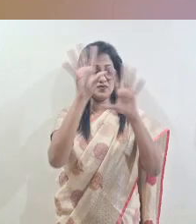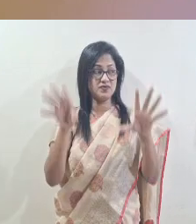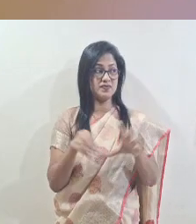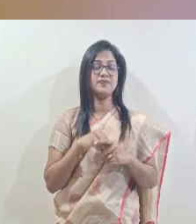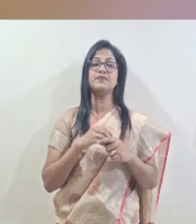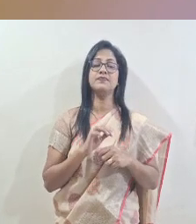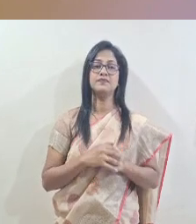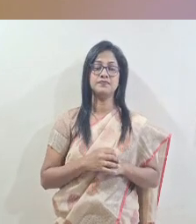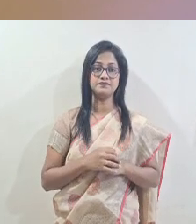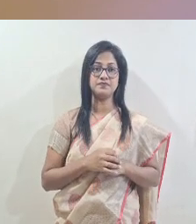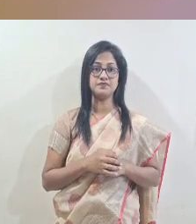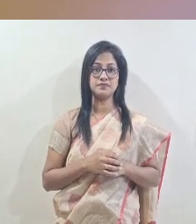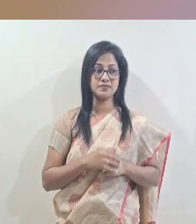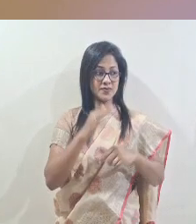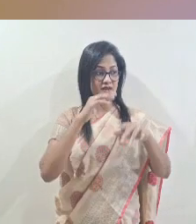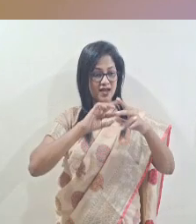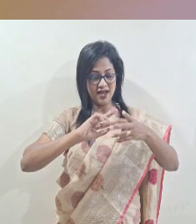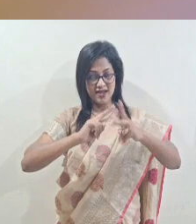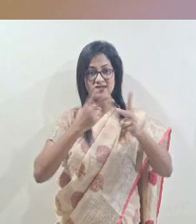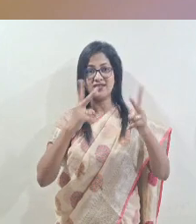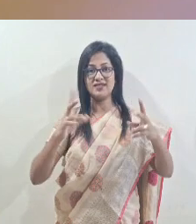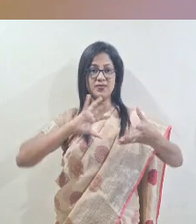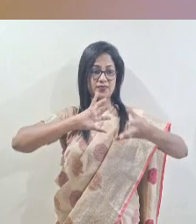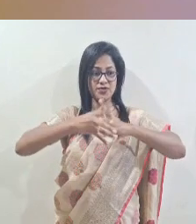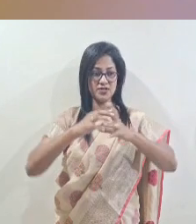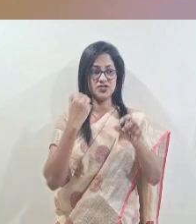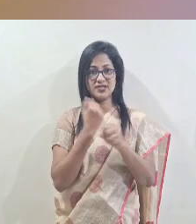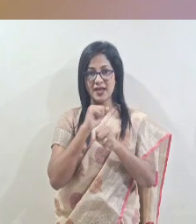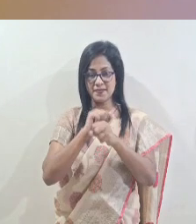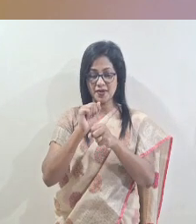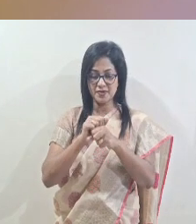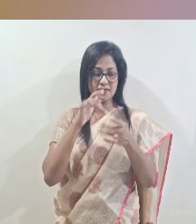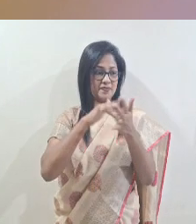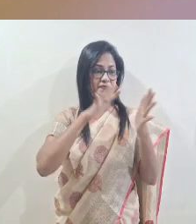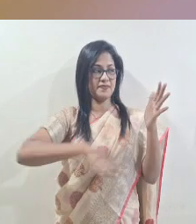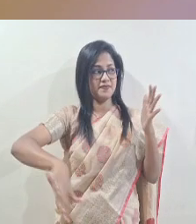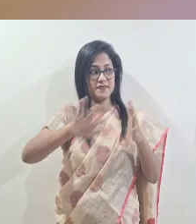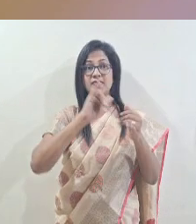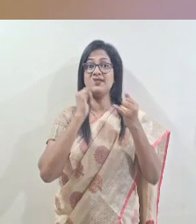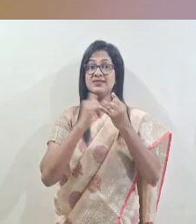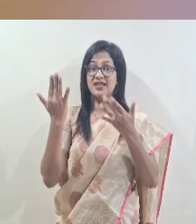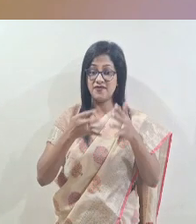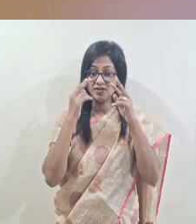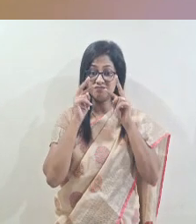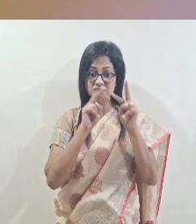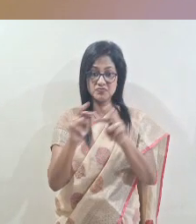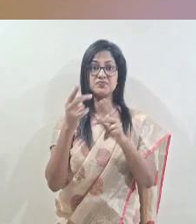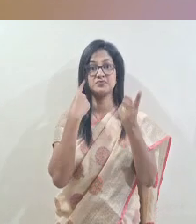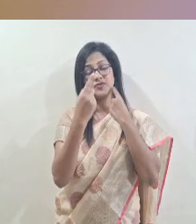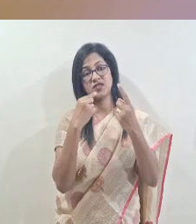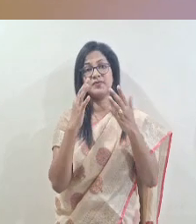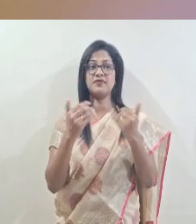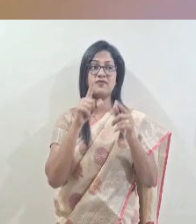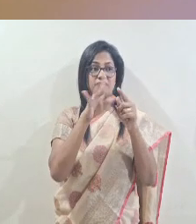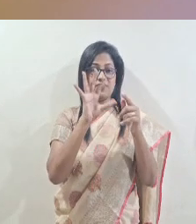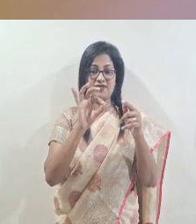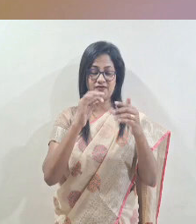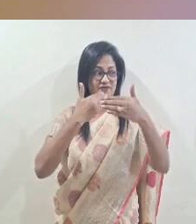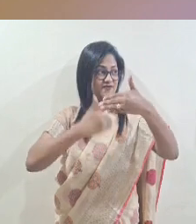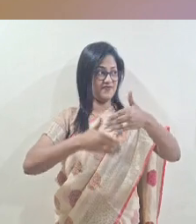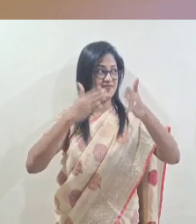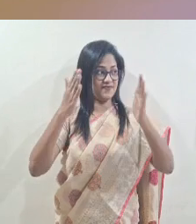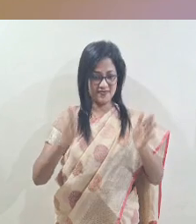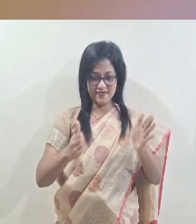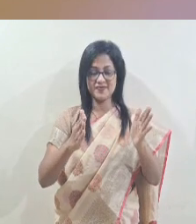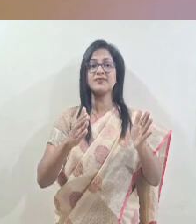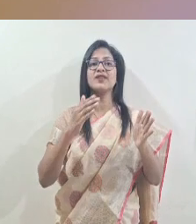the other production center in the region, that you can see in the service area analysis. Within 150 and